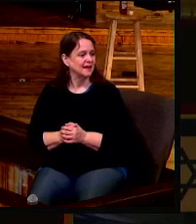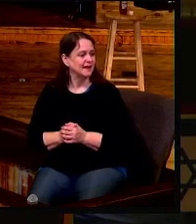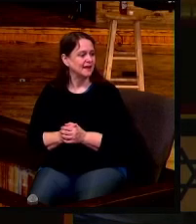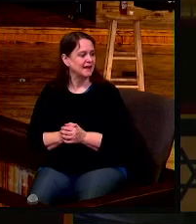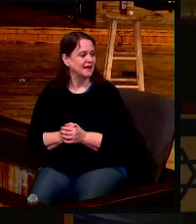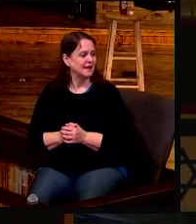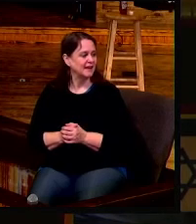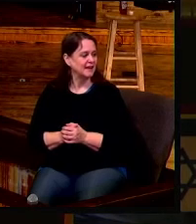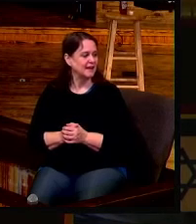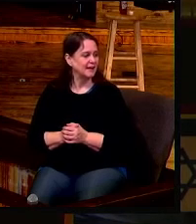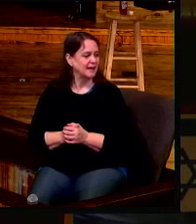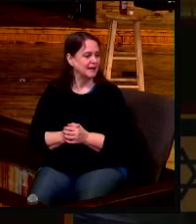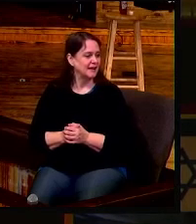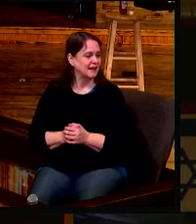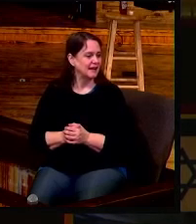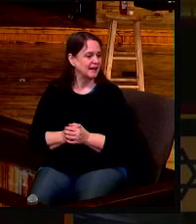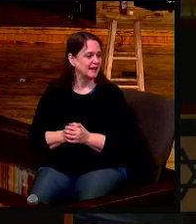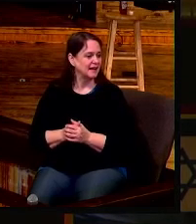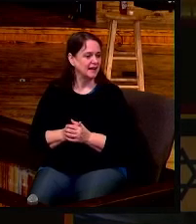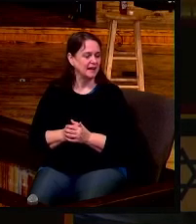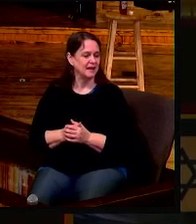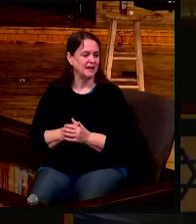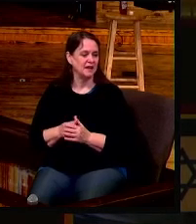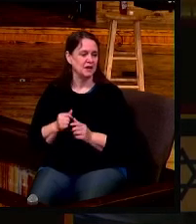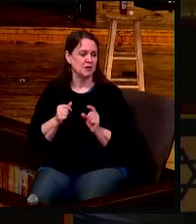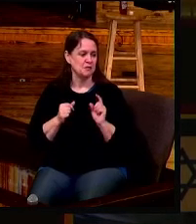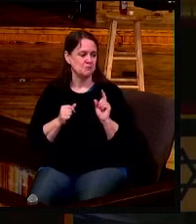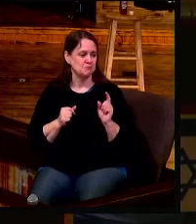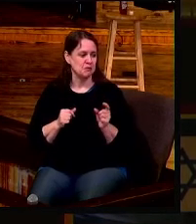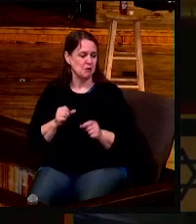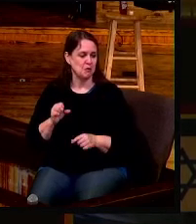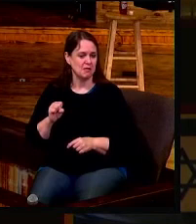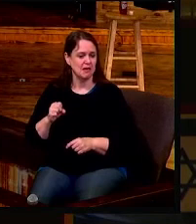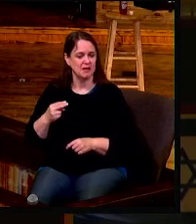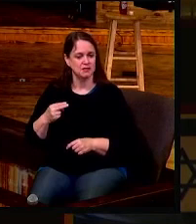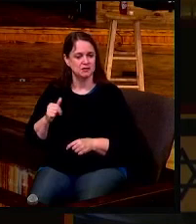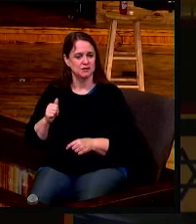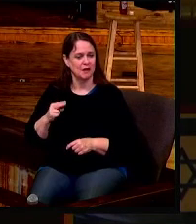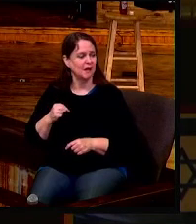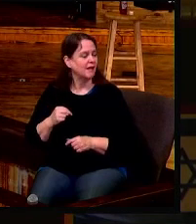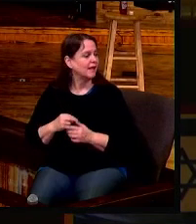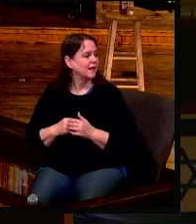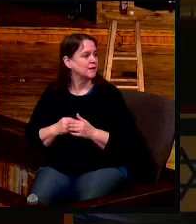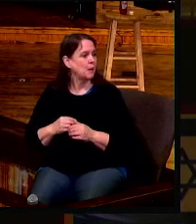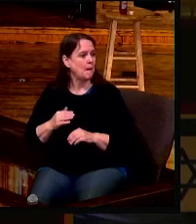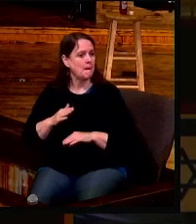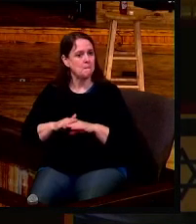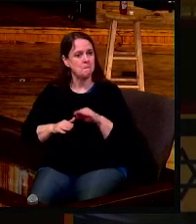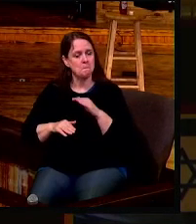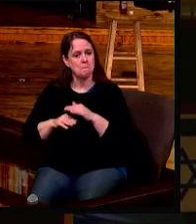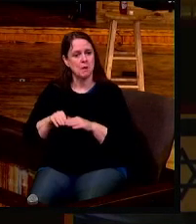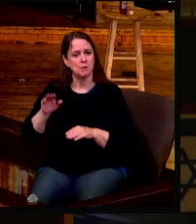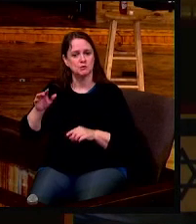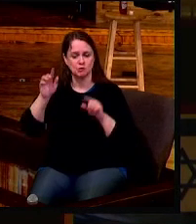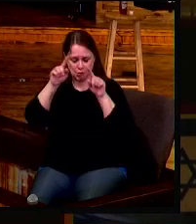walked up and told you, don't let Shane build your house because he's a cheat and a liar, and so you didn't use